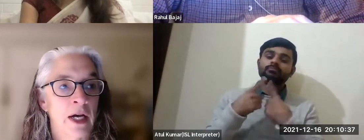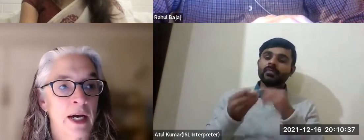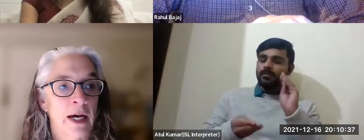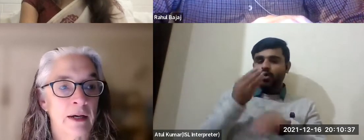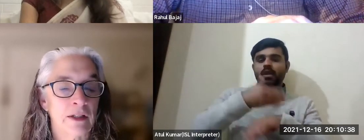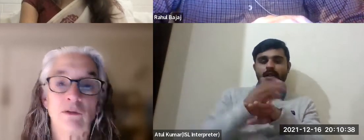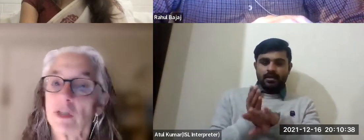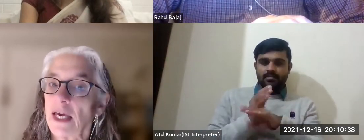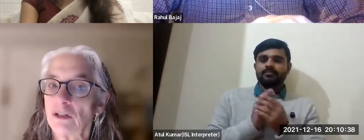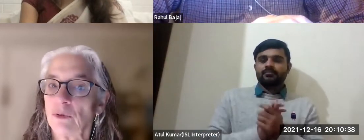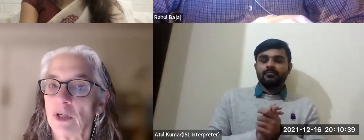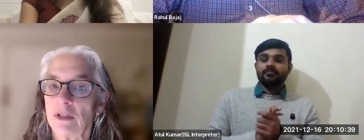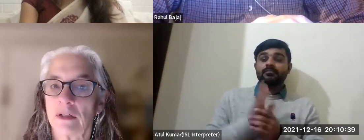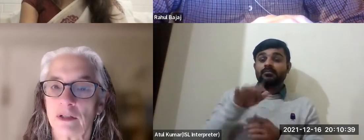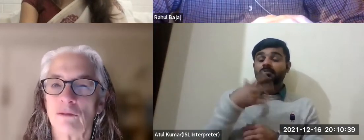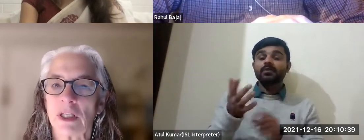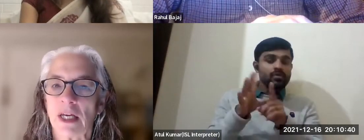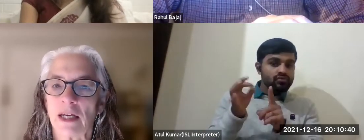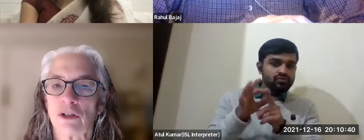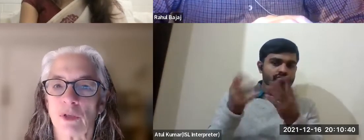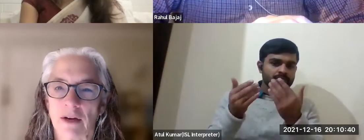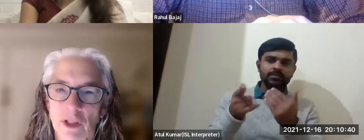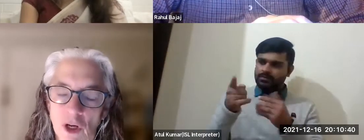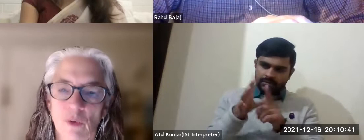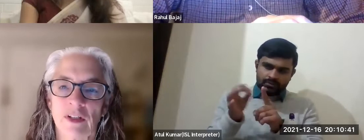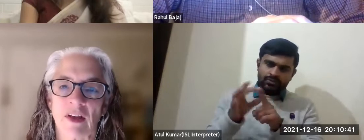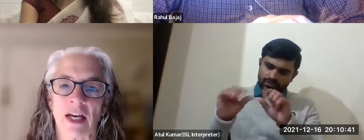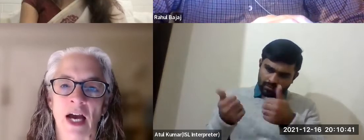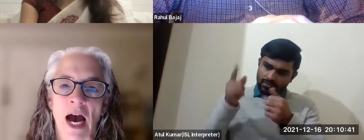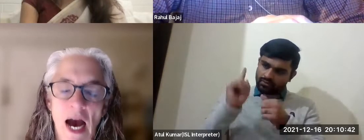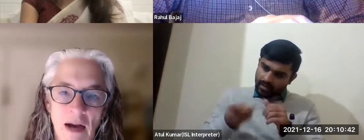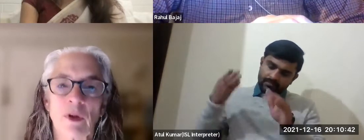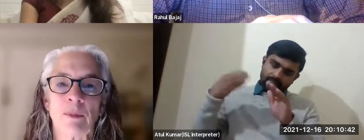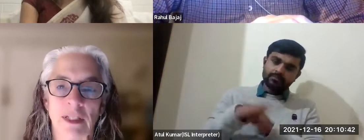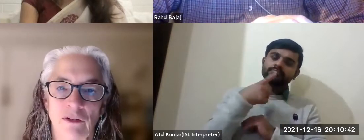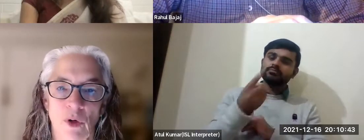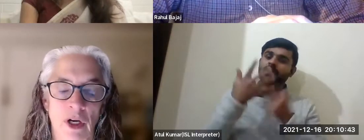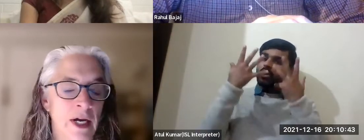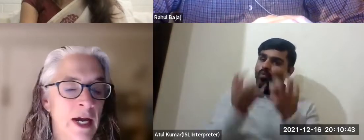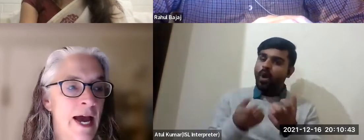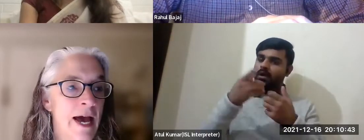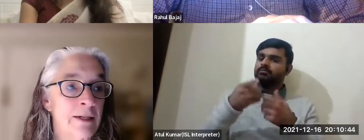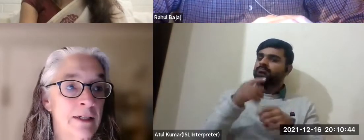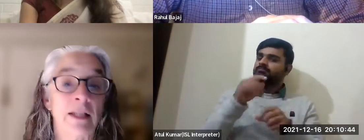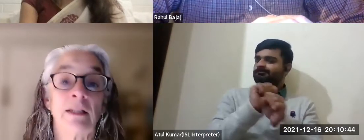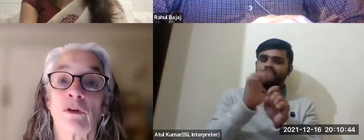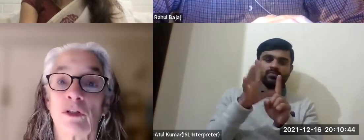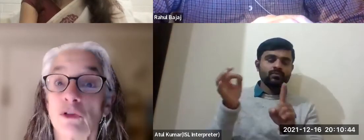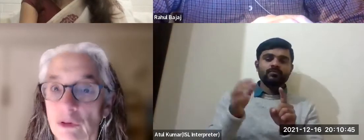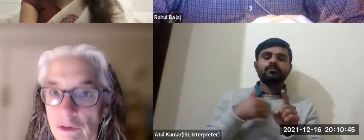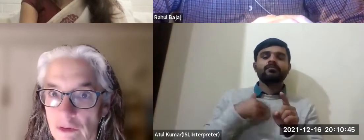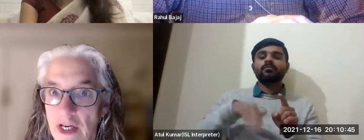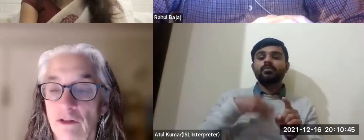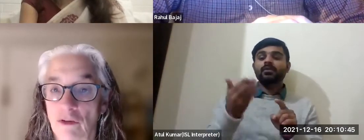later, you really can't do it. You really can't do it. You have to go in saying, I want to make this work. And then there